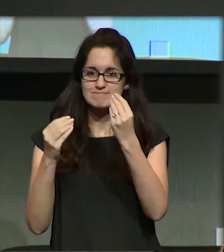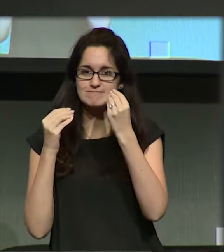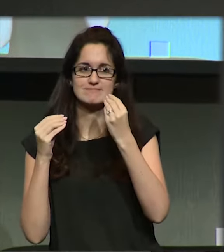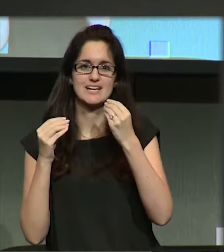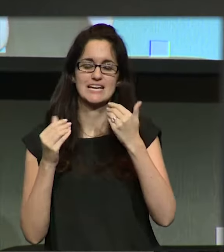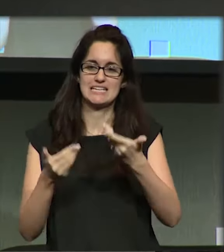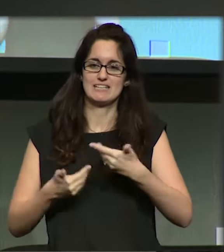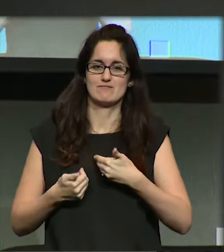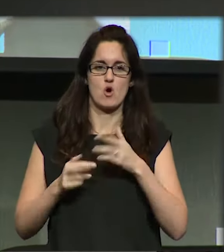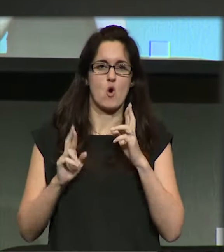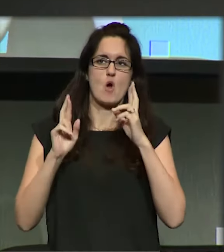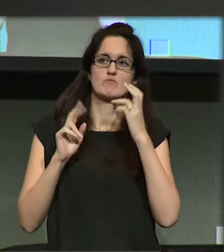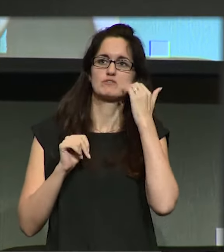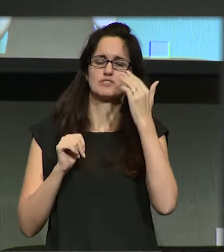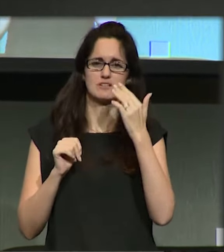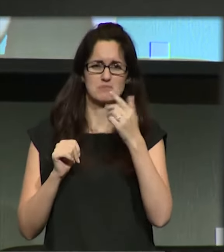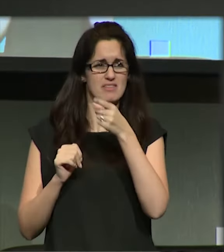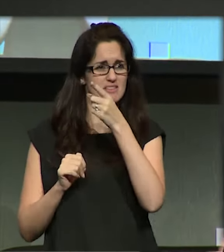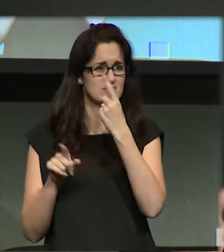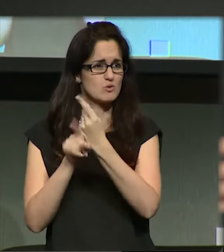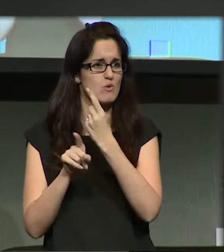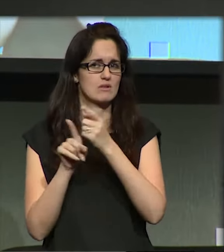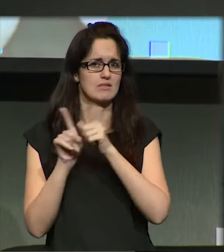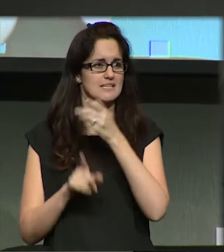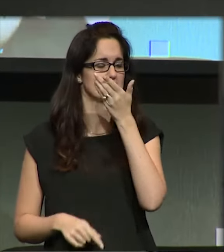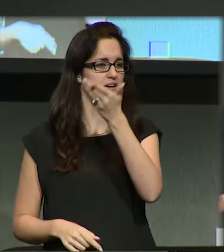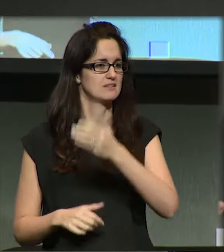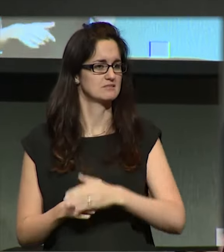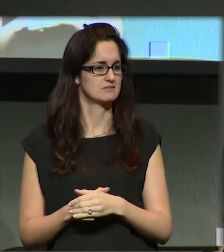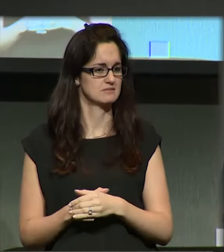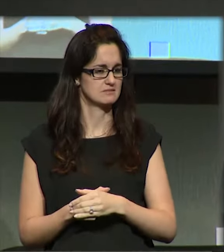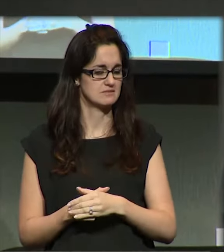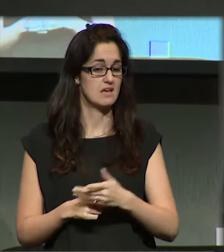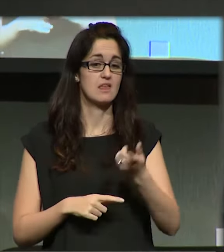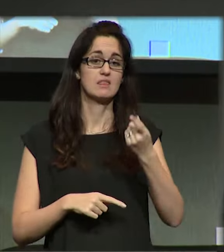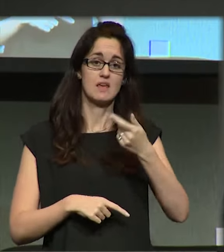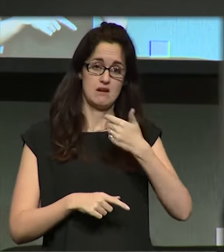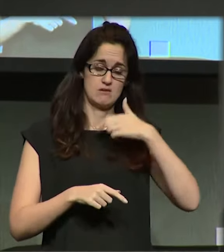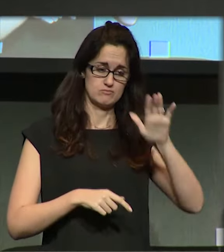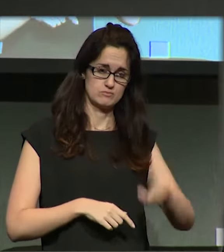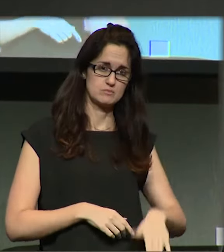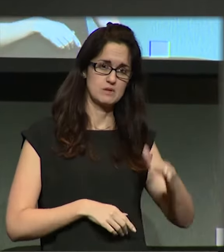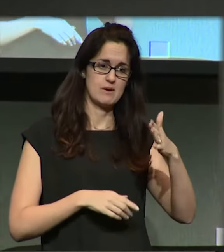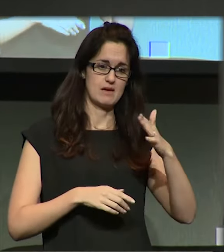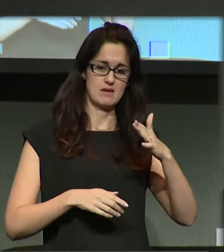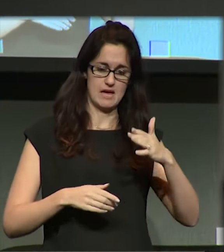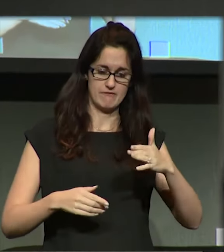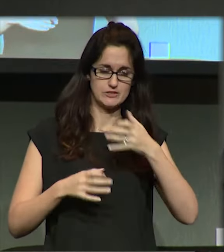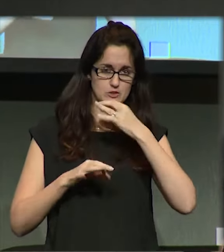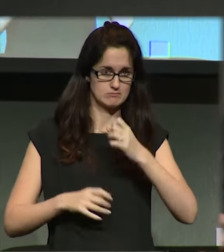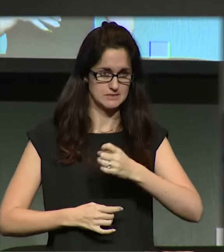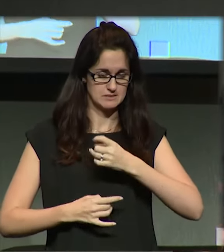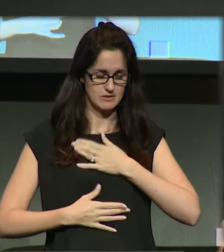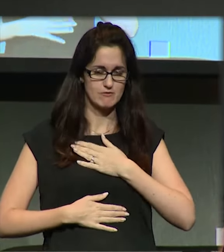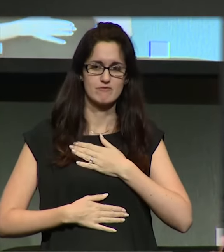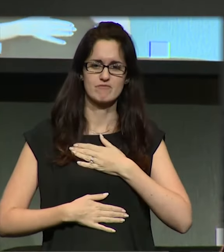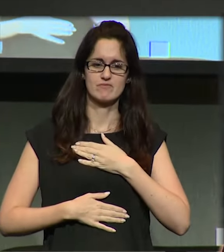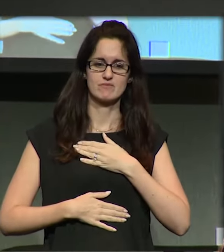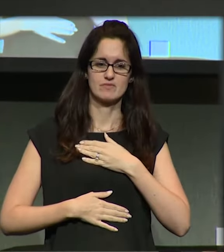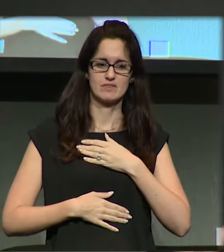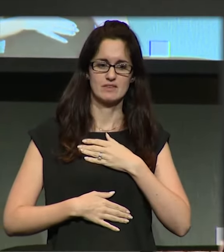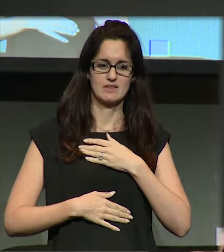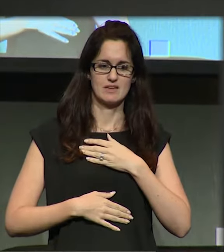things like that? And then you grow up and you have your own children, and we're told and we're